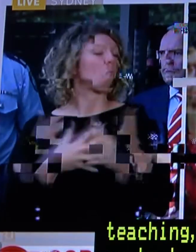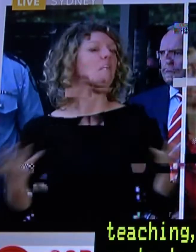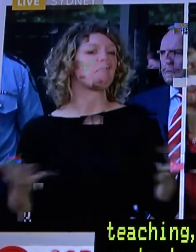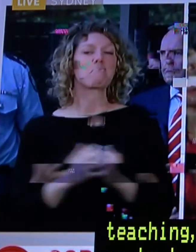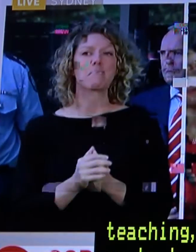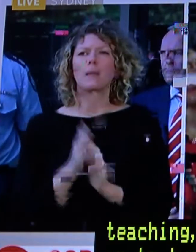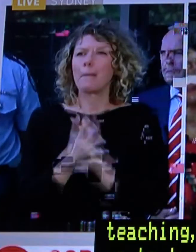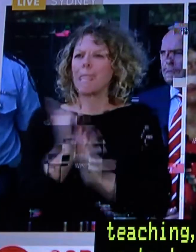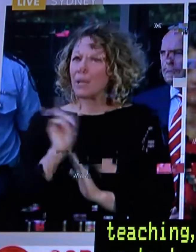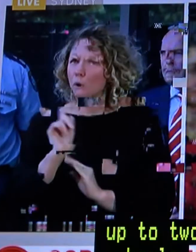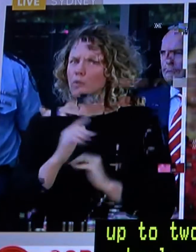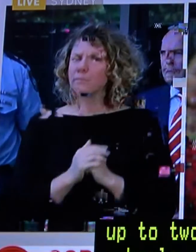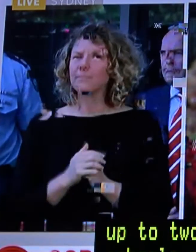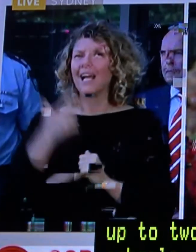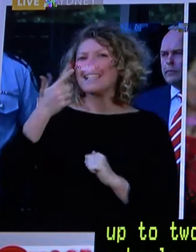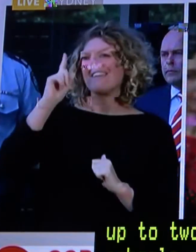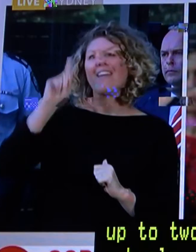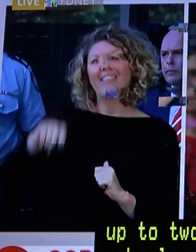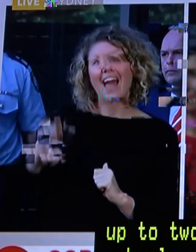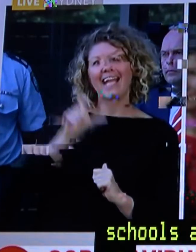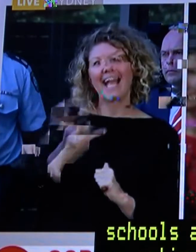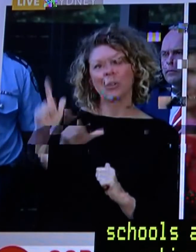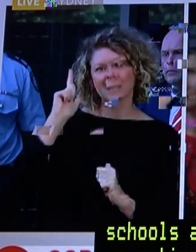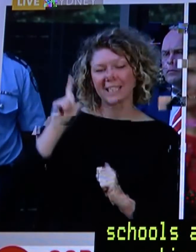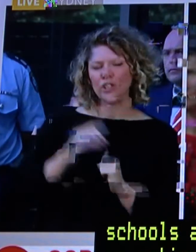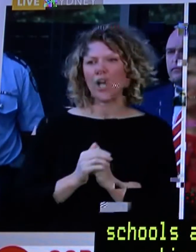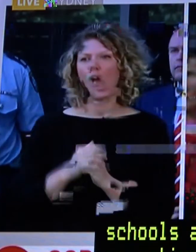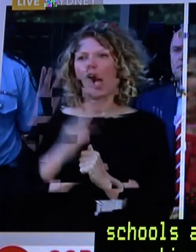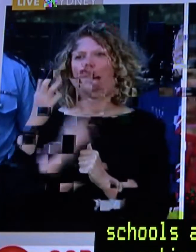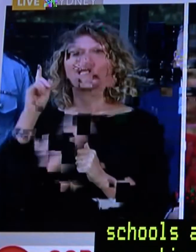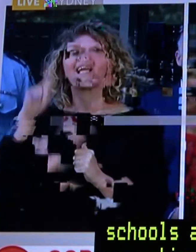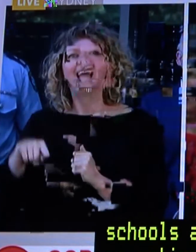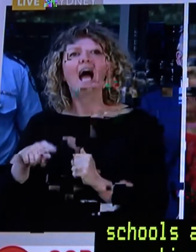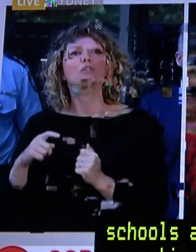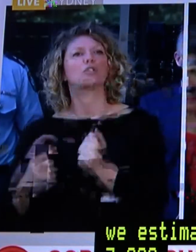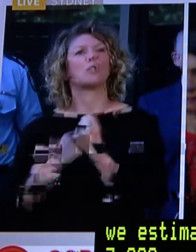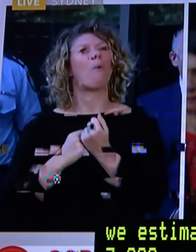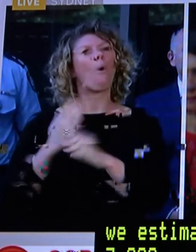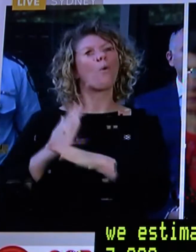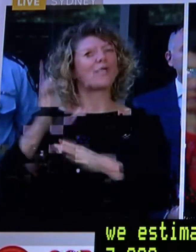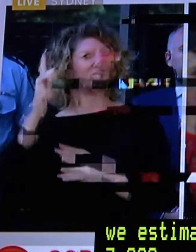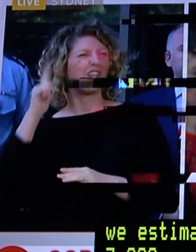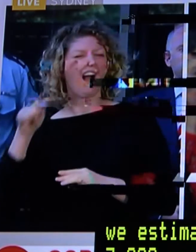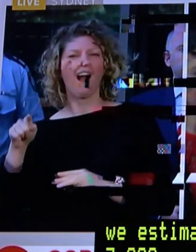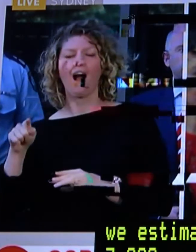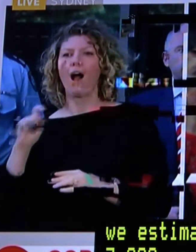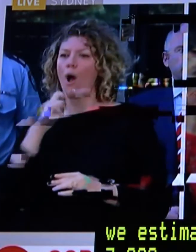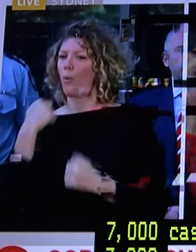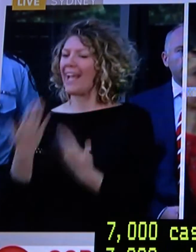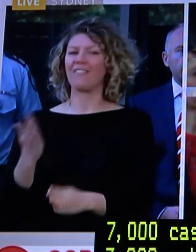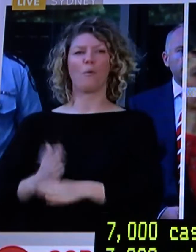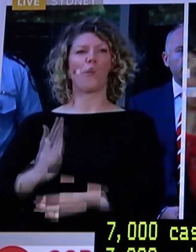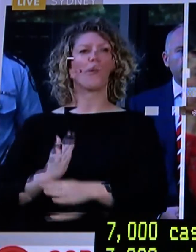We expect what that will mean is 7,000 casual teachers and up to 3,000 school support staff will have their guaranteed work throughout the